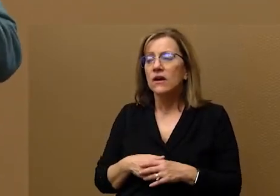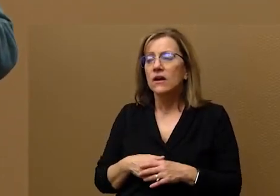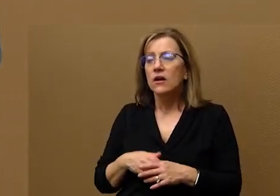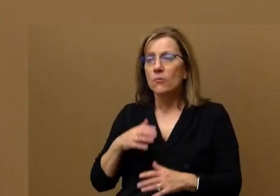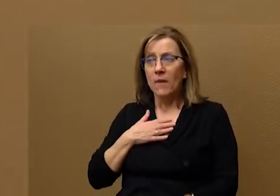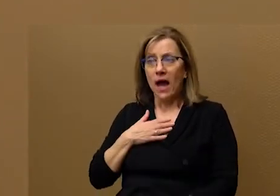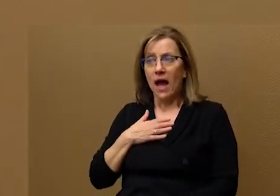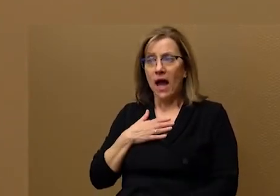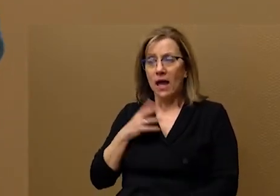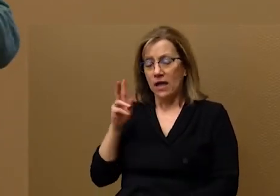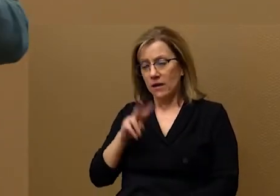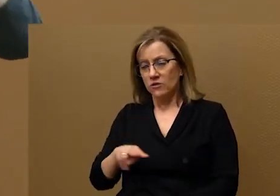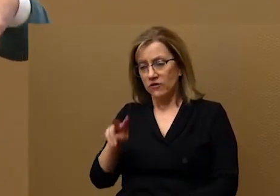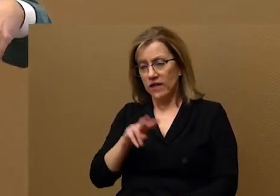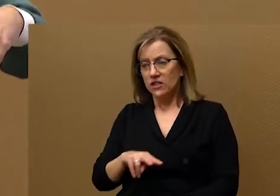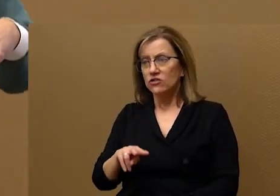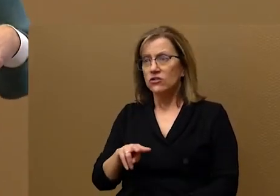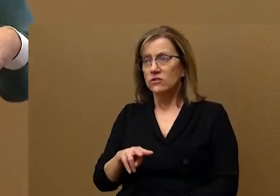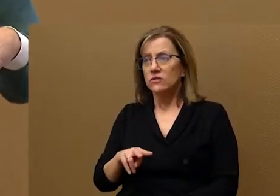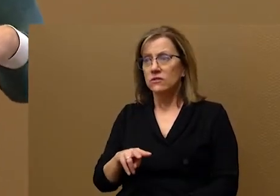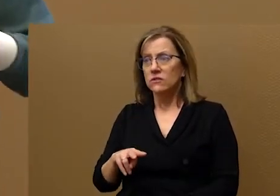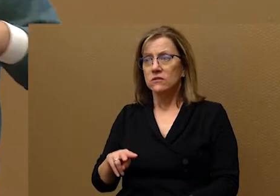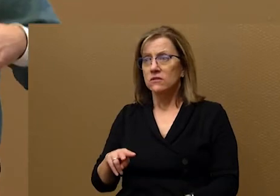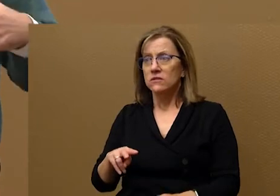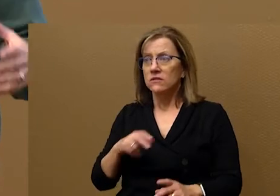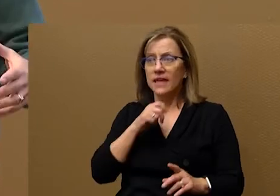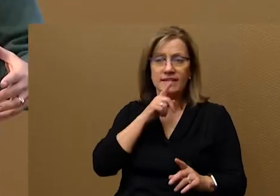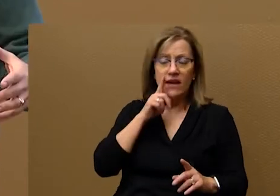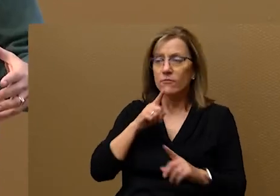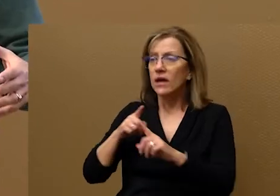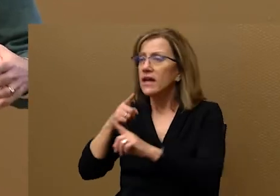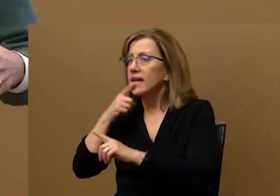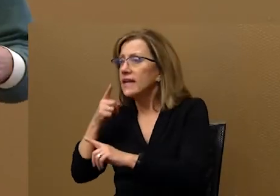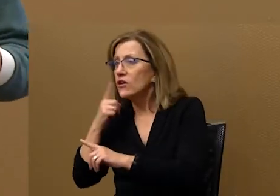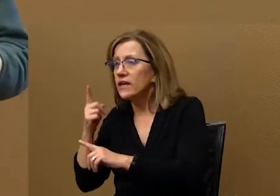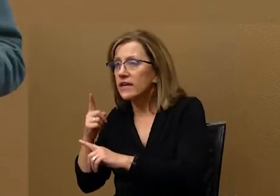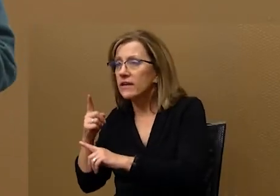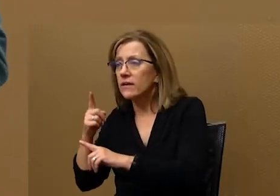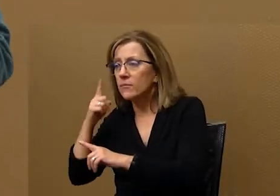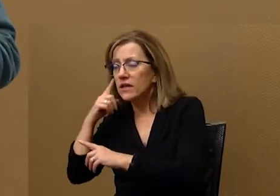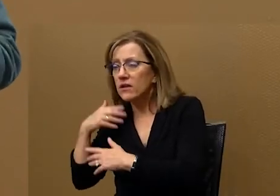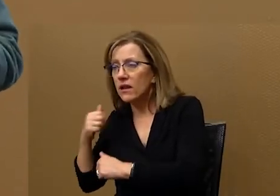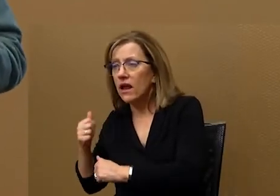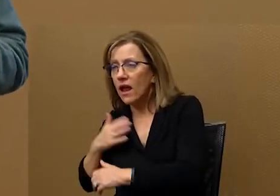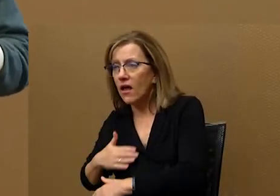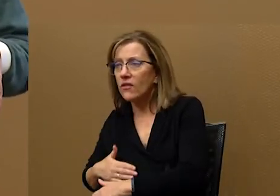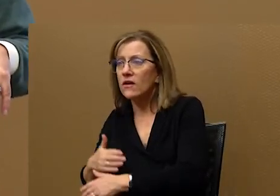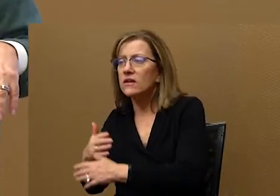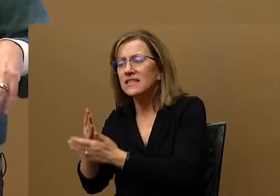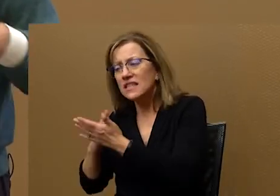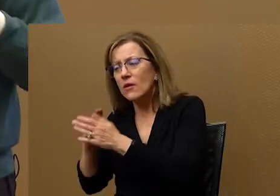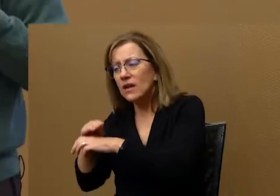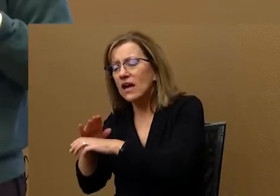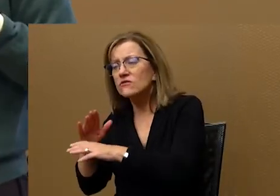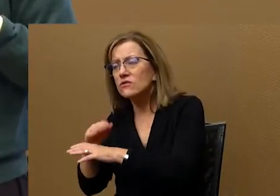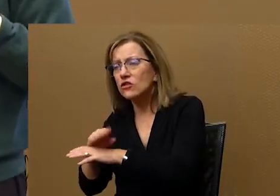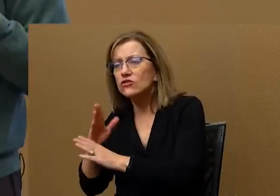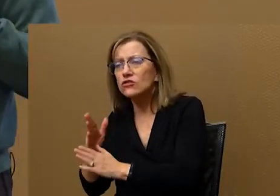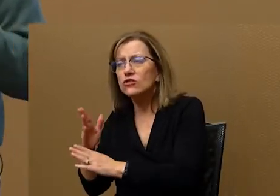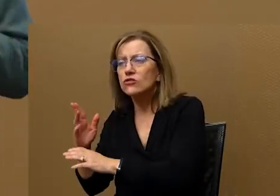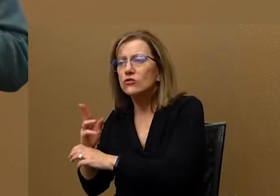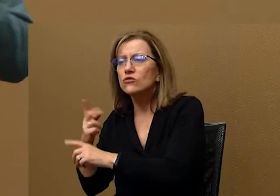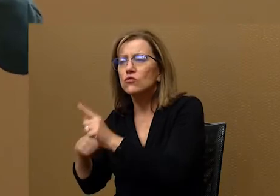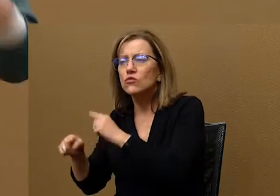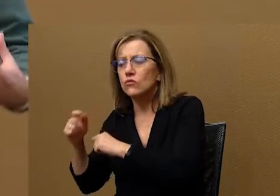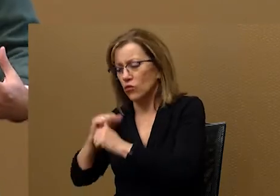hearing, not in hearing mental health, some counselors use role play, most don't. I use role play